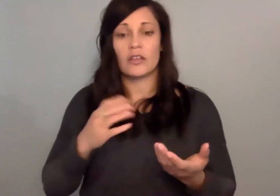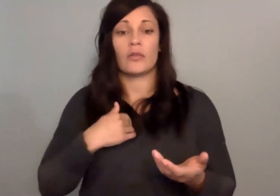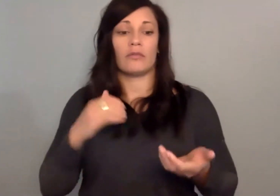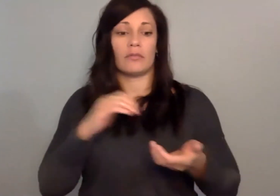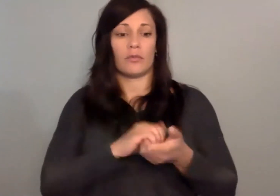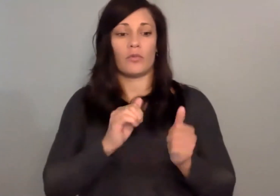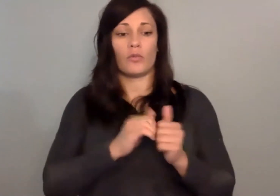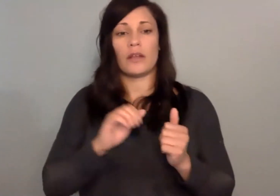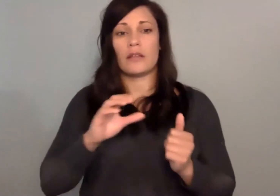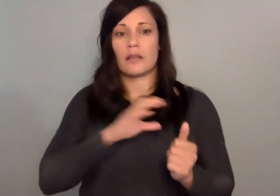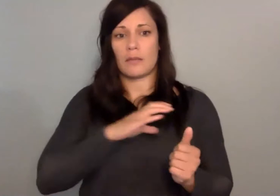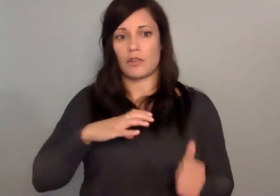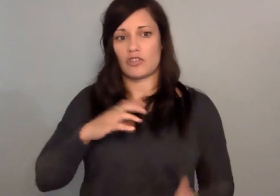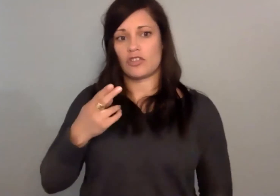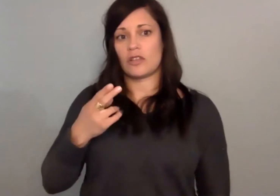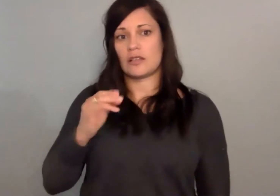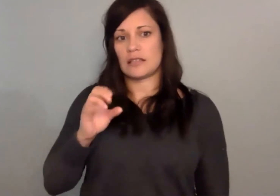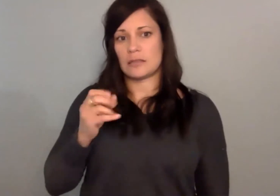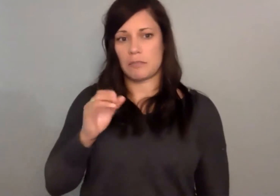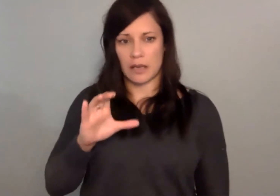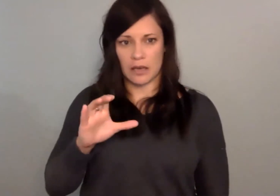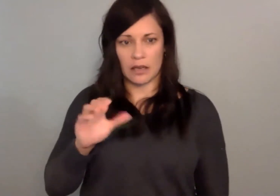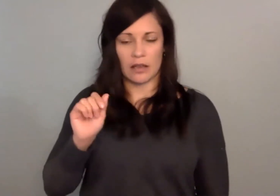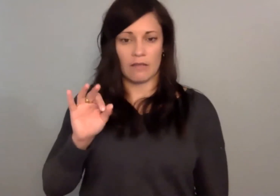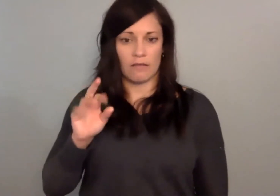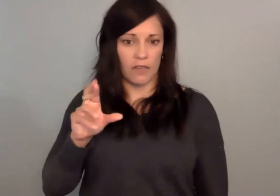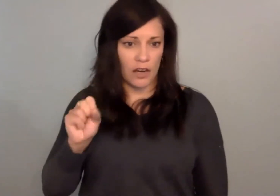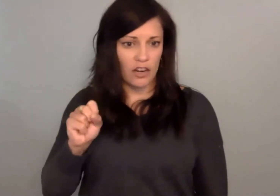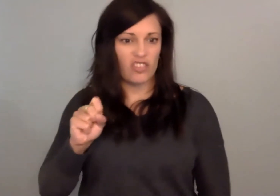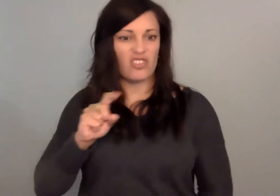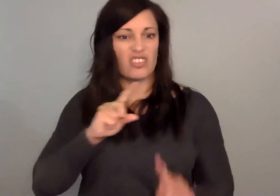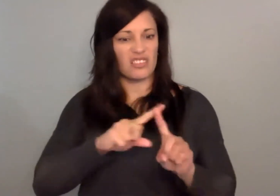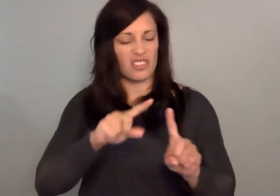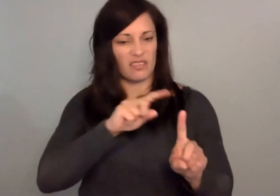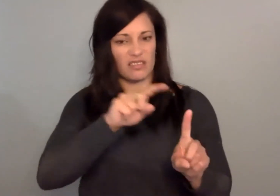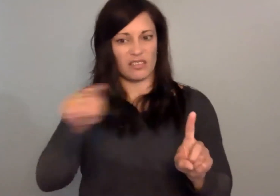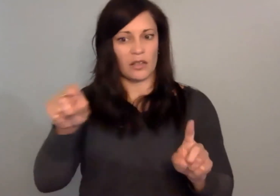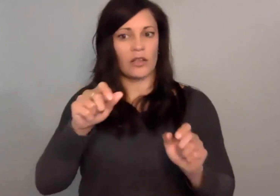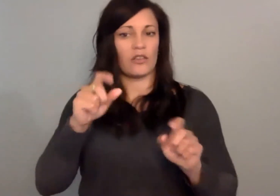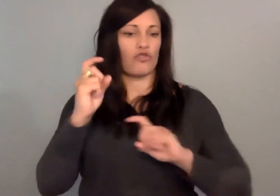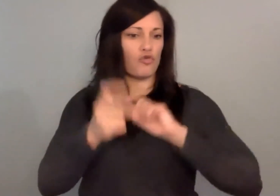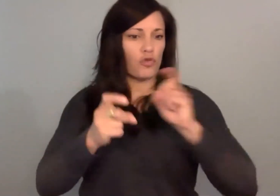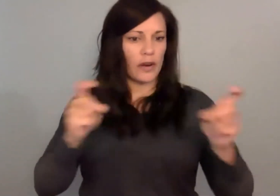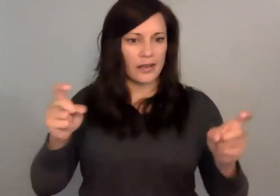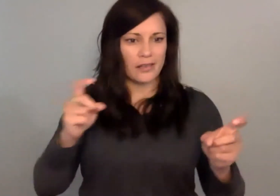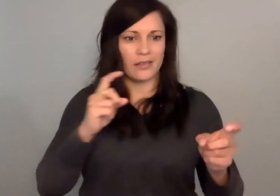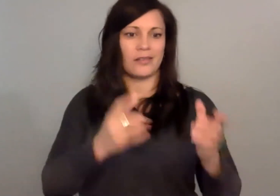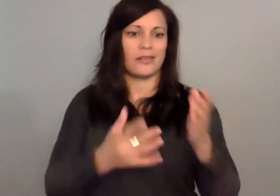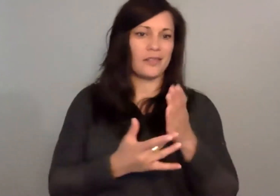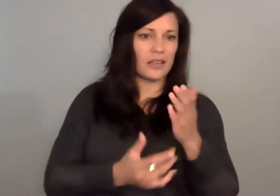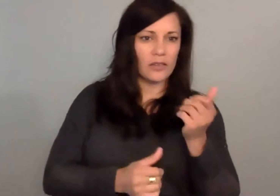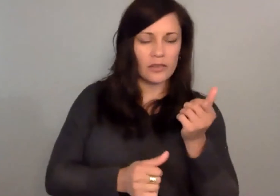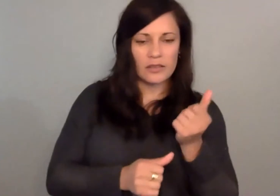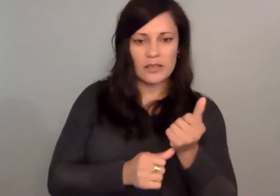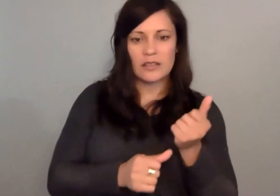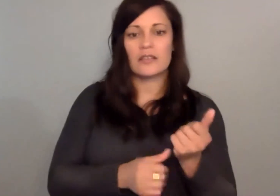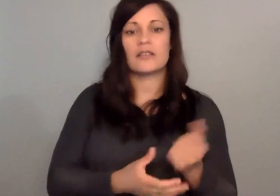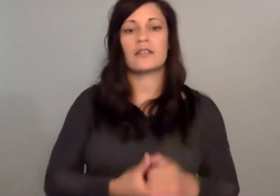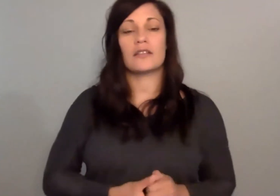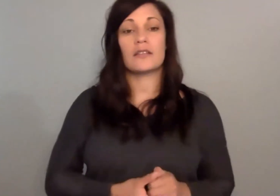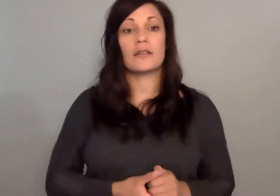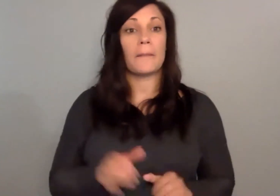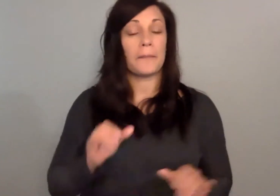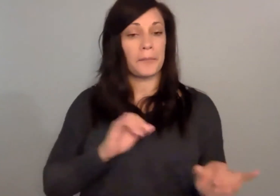Affairs, with Employment Security Departments, again on grant programs and other types of technical assistance. You also